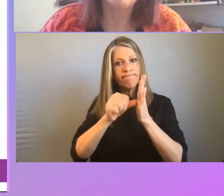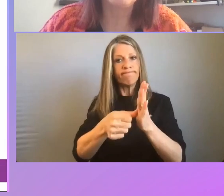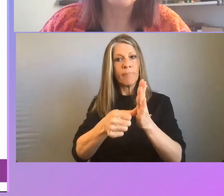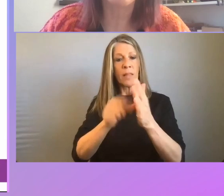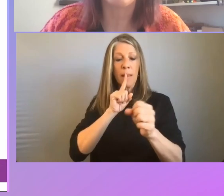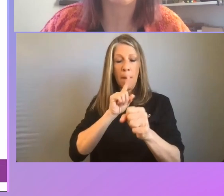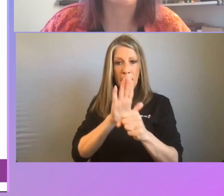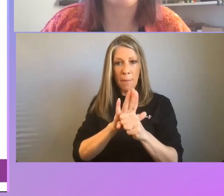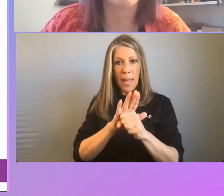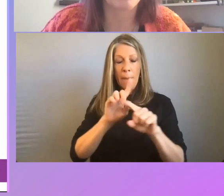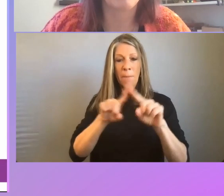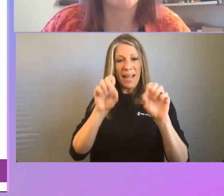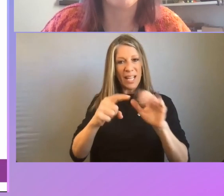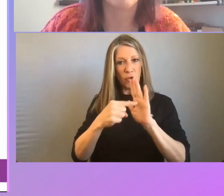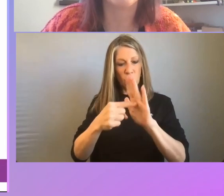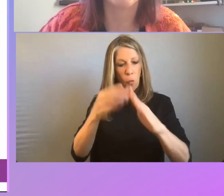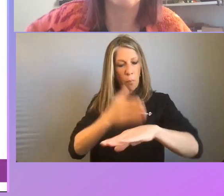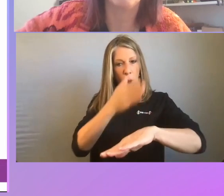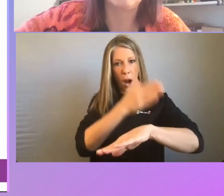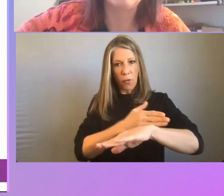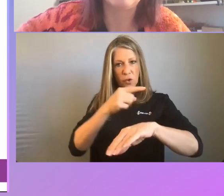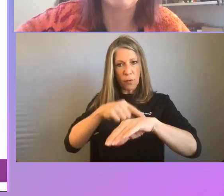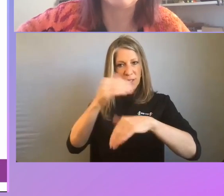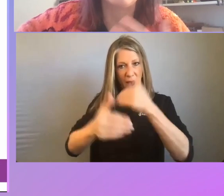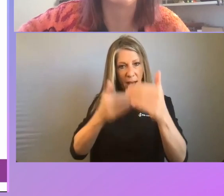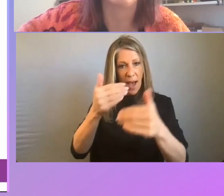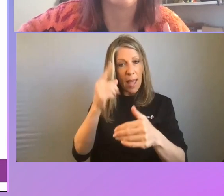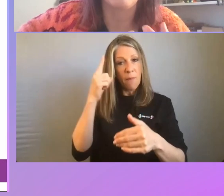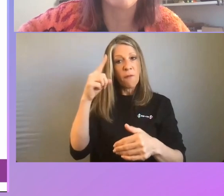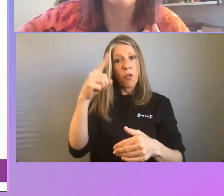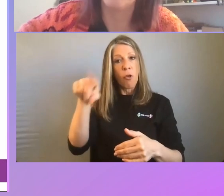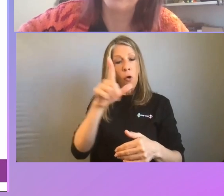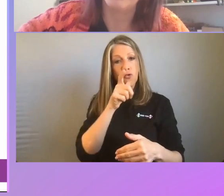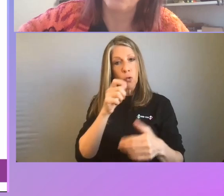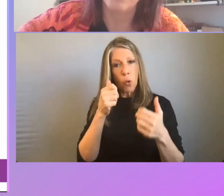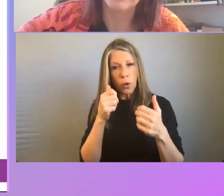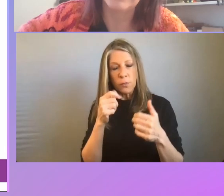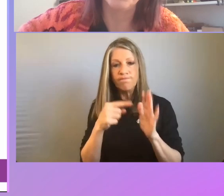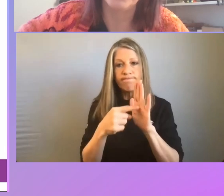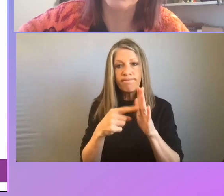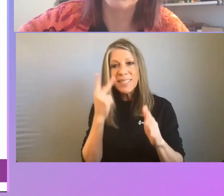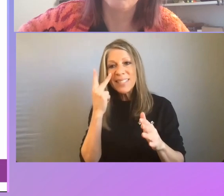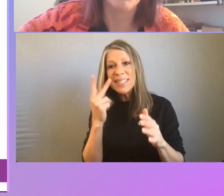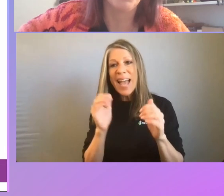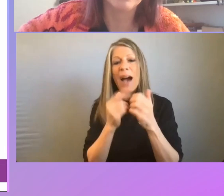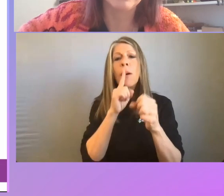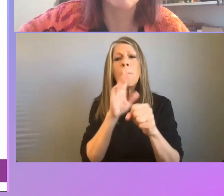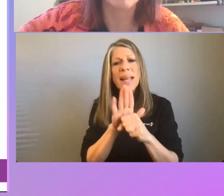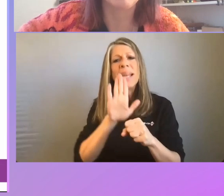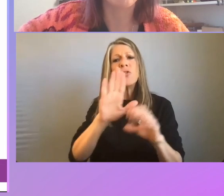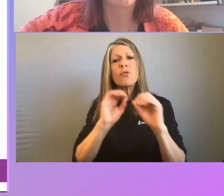commitment, but can show progress over time for those who are looking to see exactly how committed your organization is